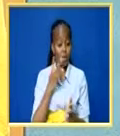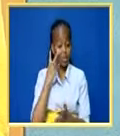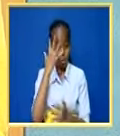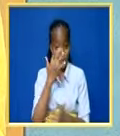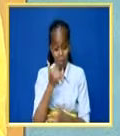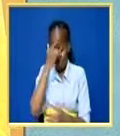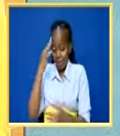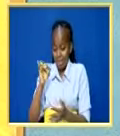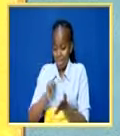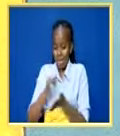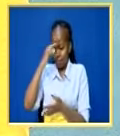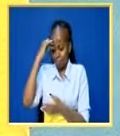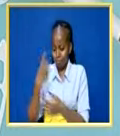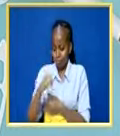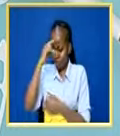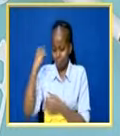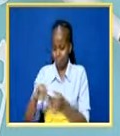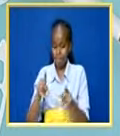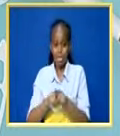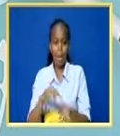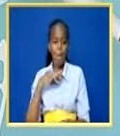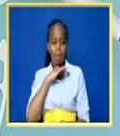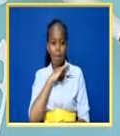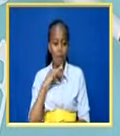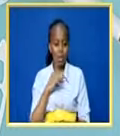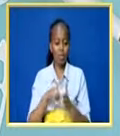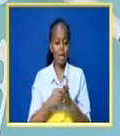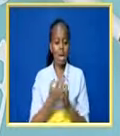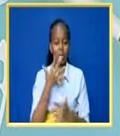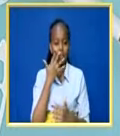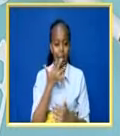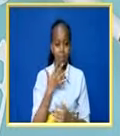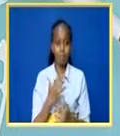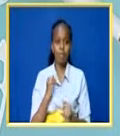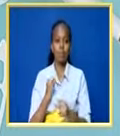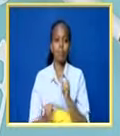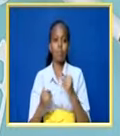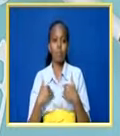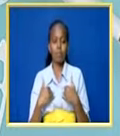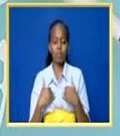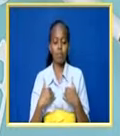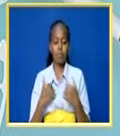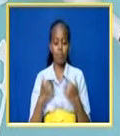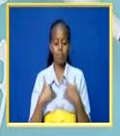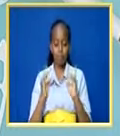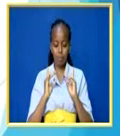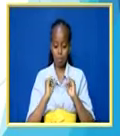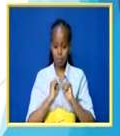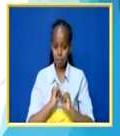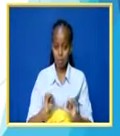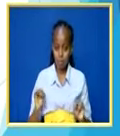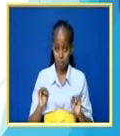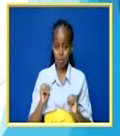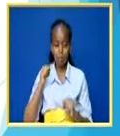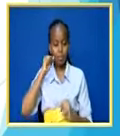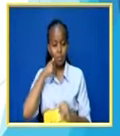good because tip. Of that sweat and dirt, you'll smell. All right. And lastly, wearing clean and decent clothes. That's